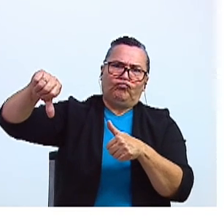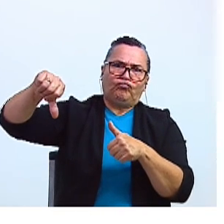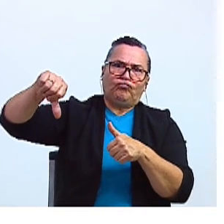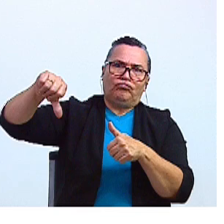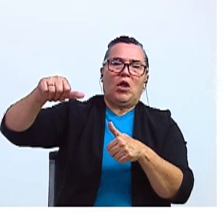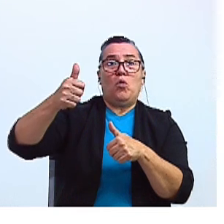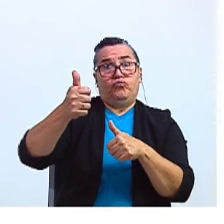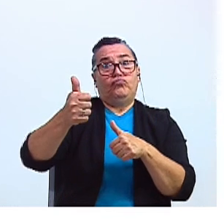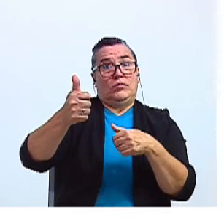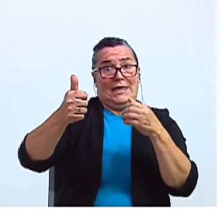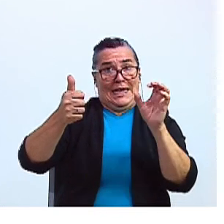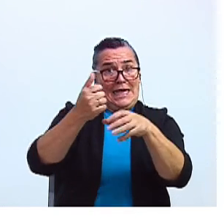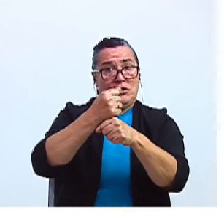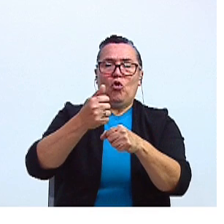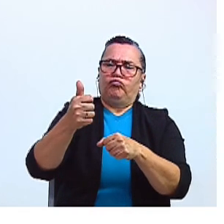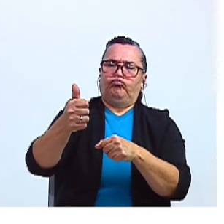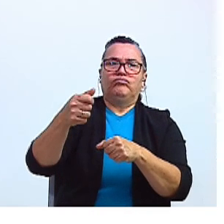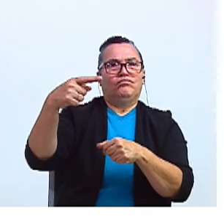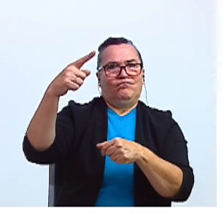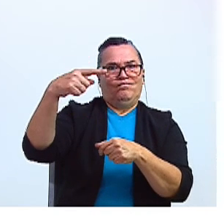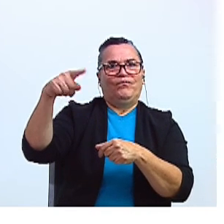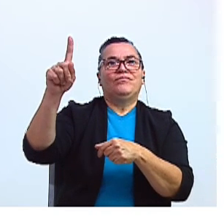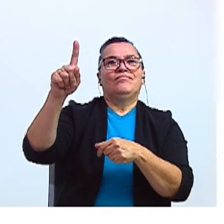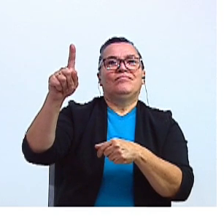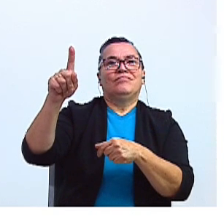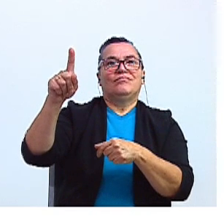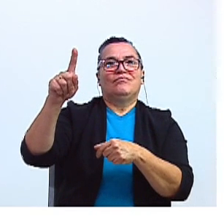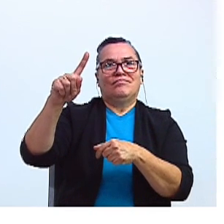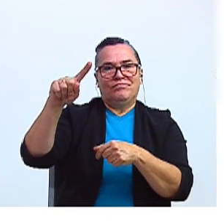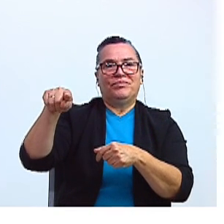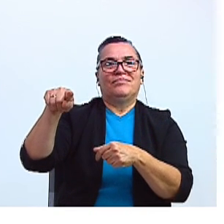up if you did it. If you didn't, put